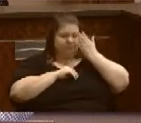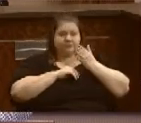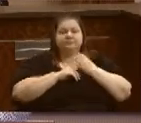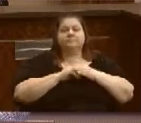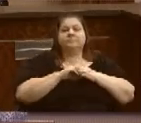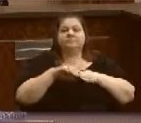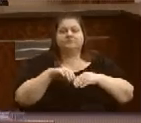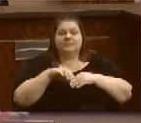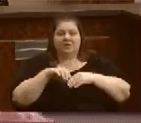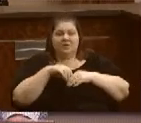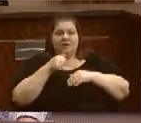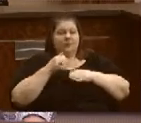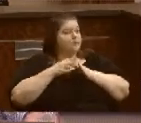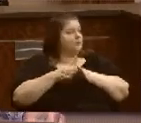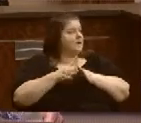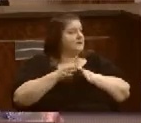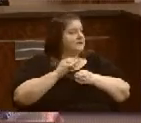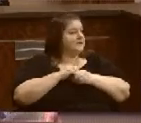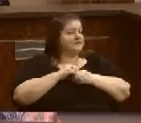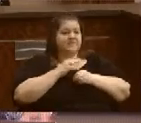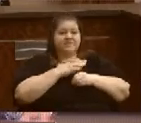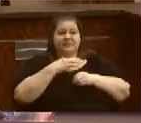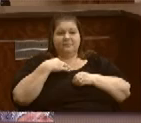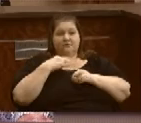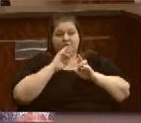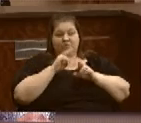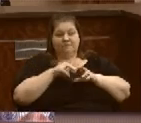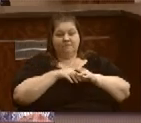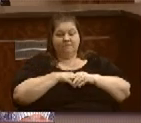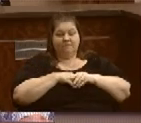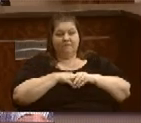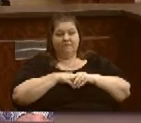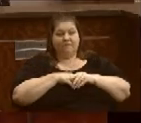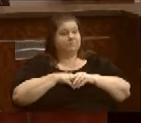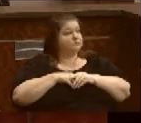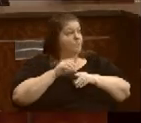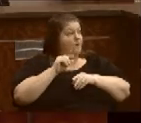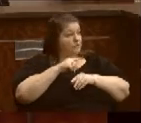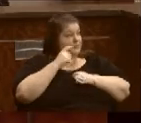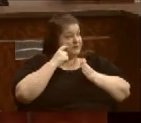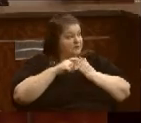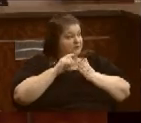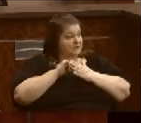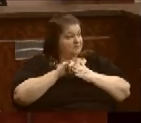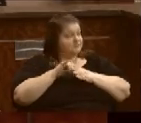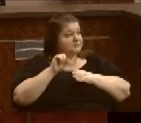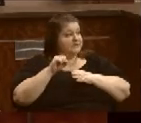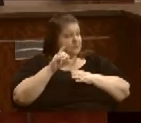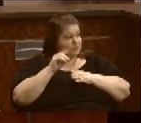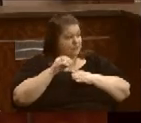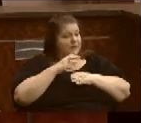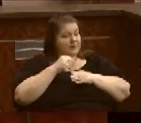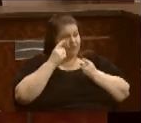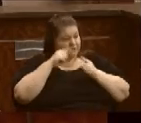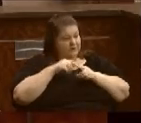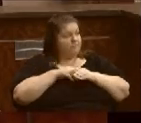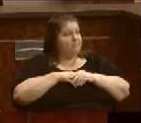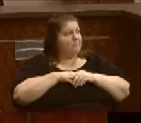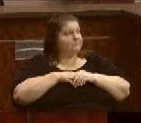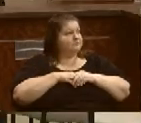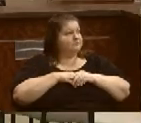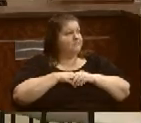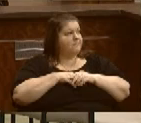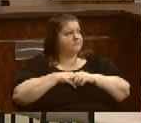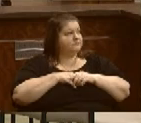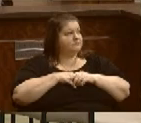otherwise in the staff report. Mr. Chip, you acknowledge those, sir? Thank you very much. Appreciate it. Go ahead,